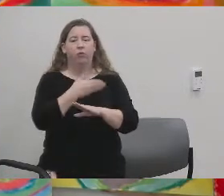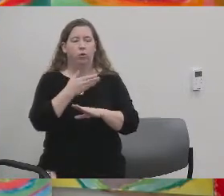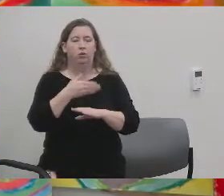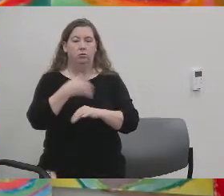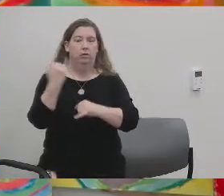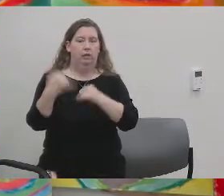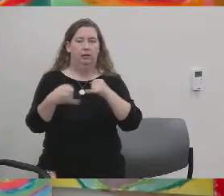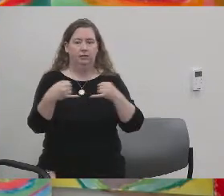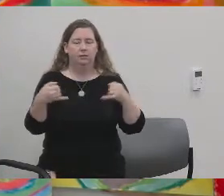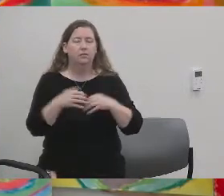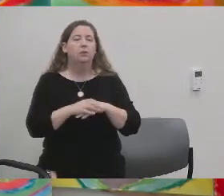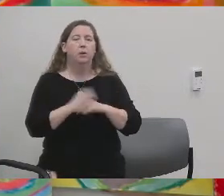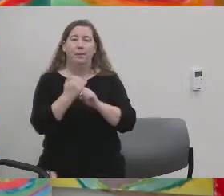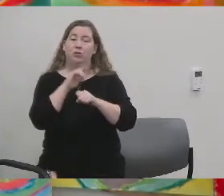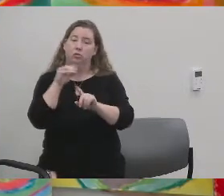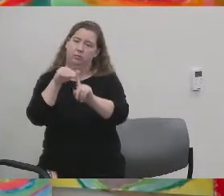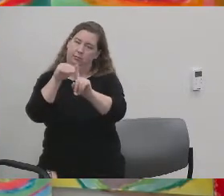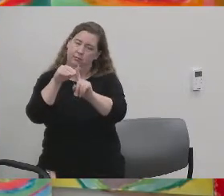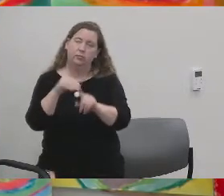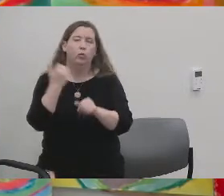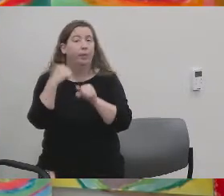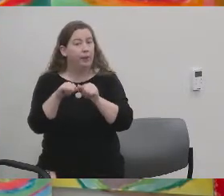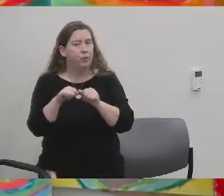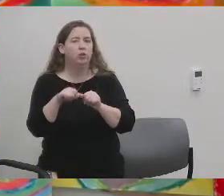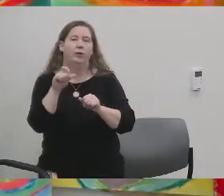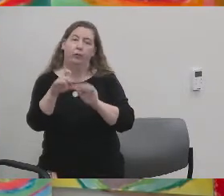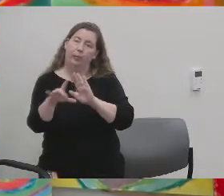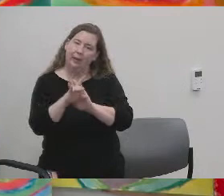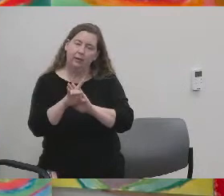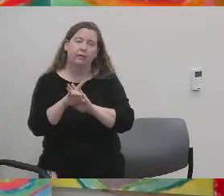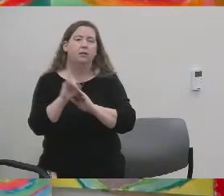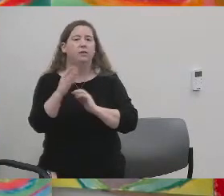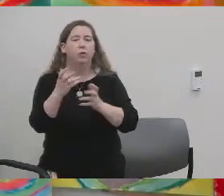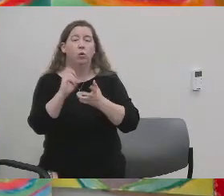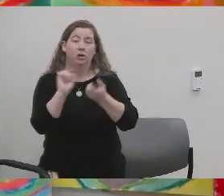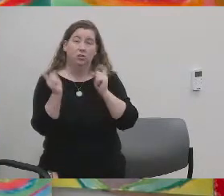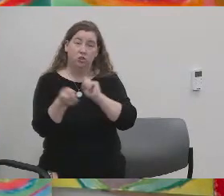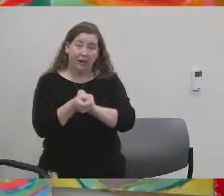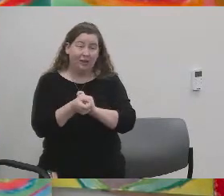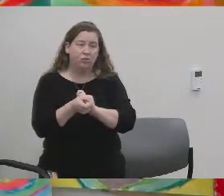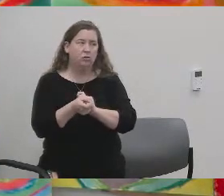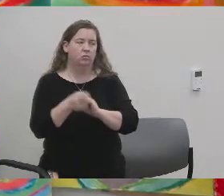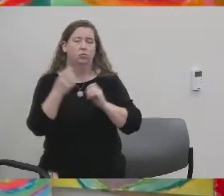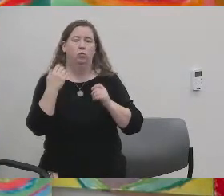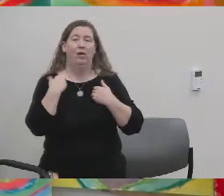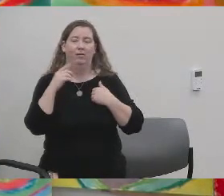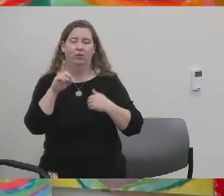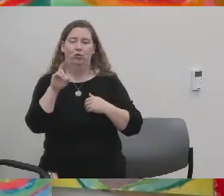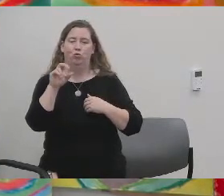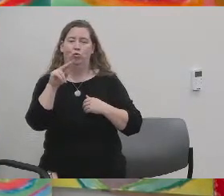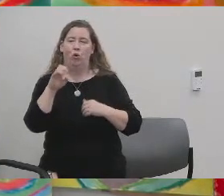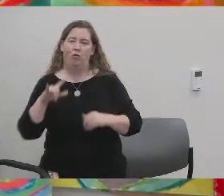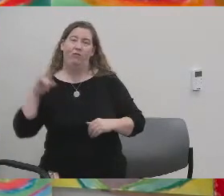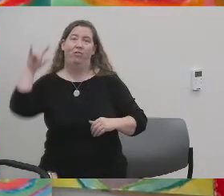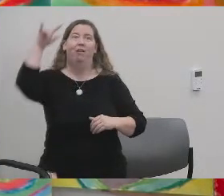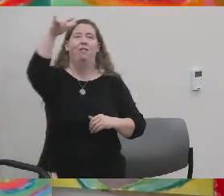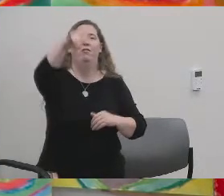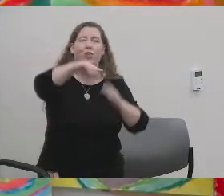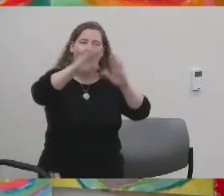We're going to make sure that they get reminded in every way possible. Drone flyovers and things like